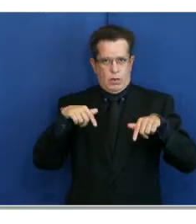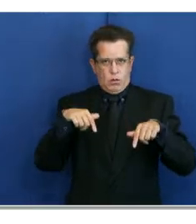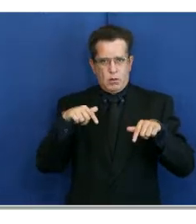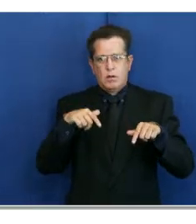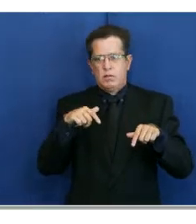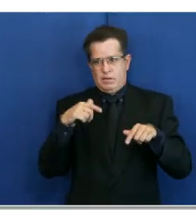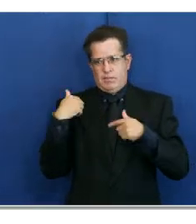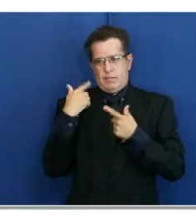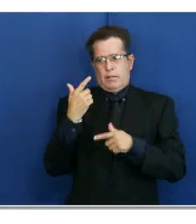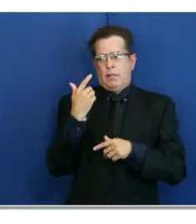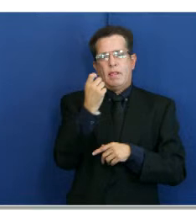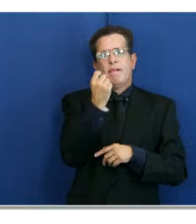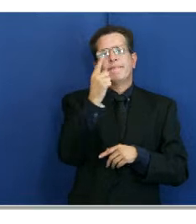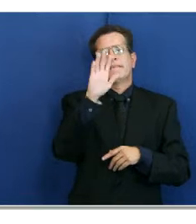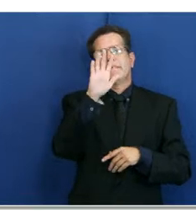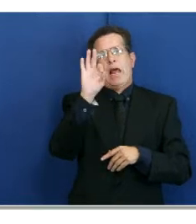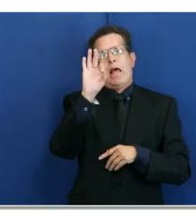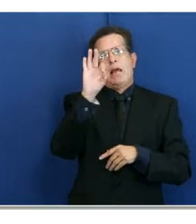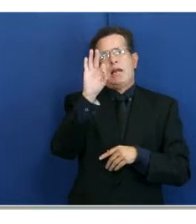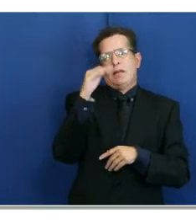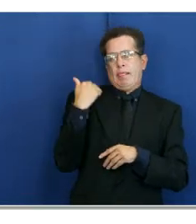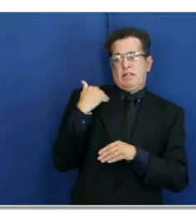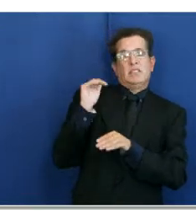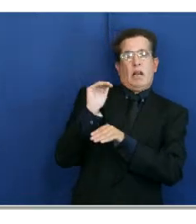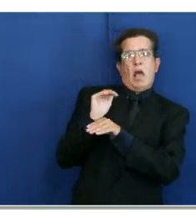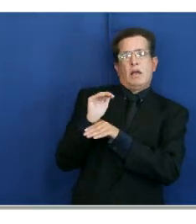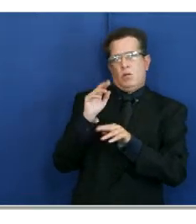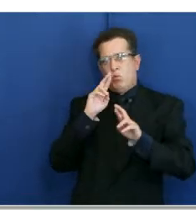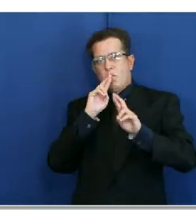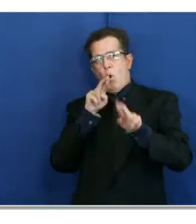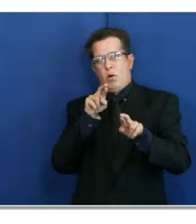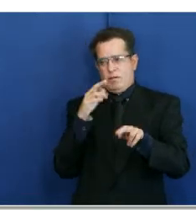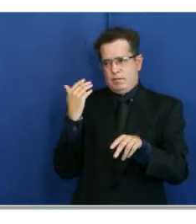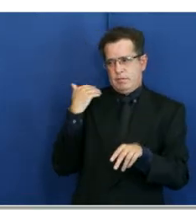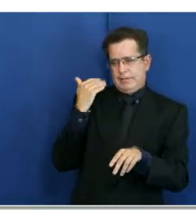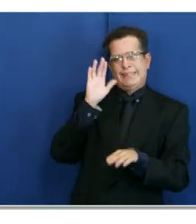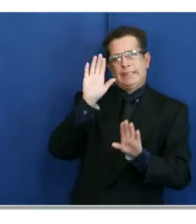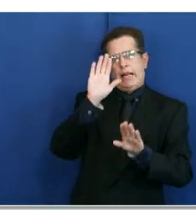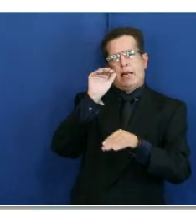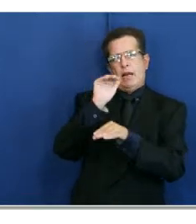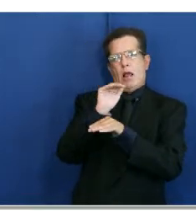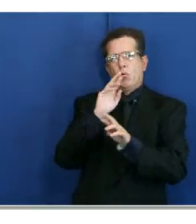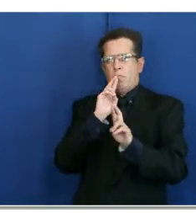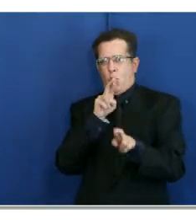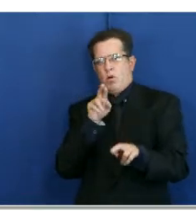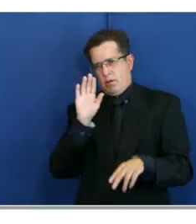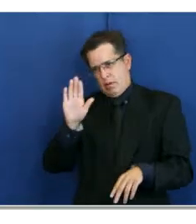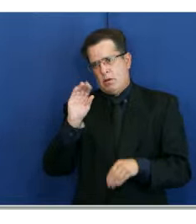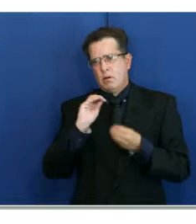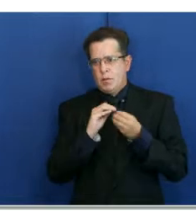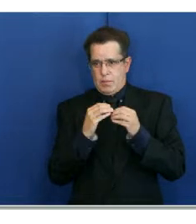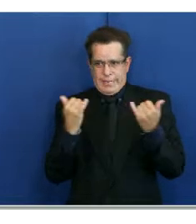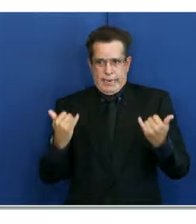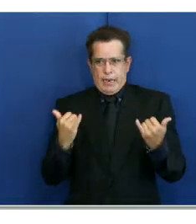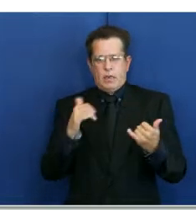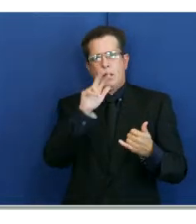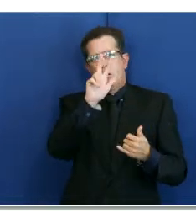reports as of 11:59 yesterday or Sunday night. Today, there is a total